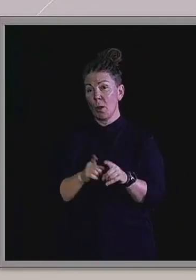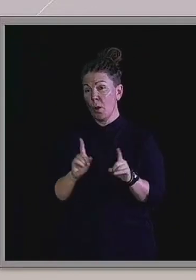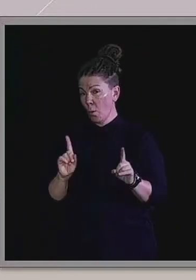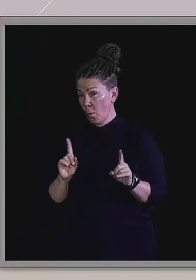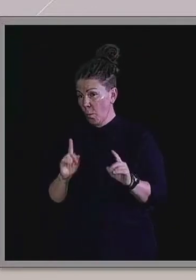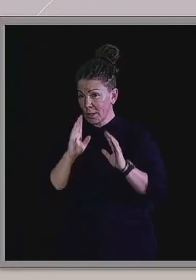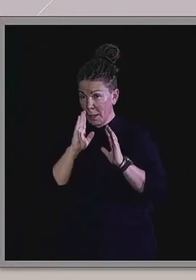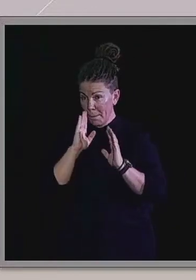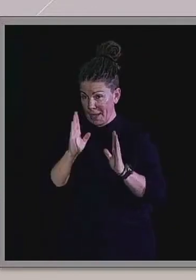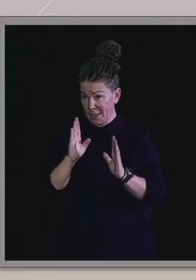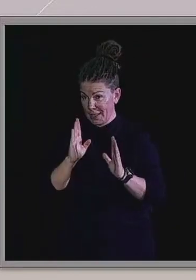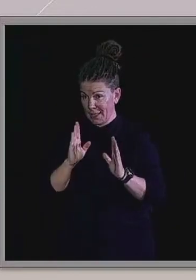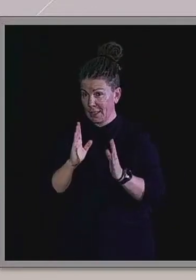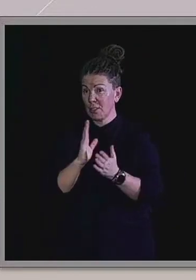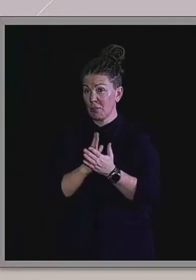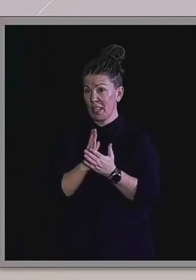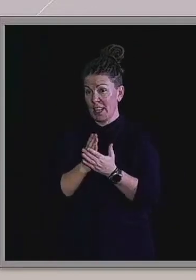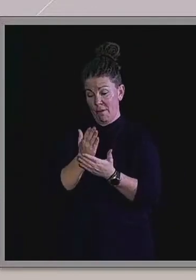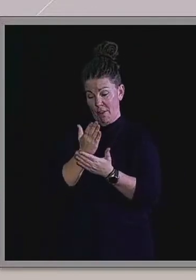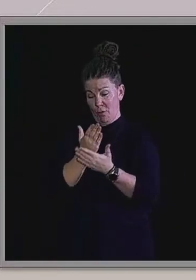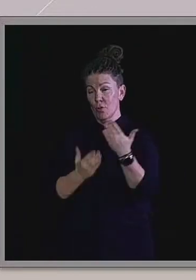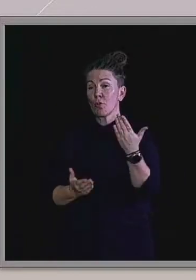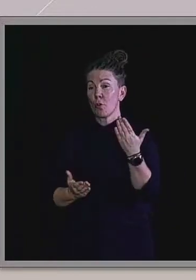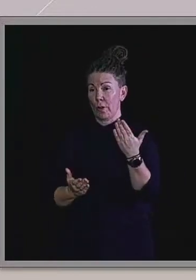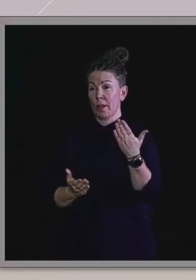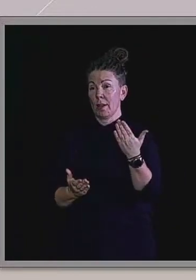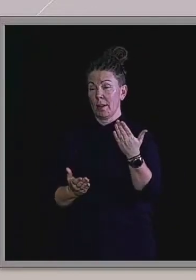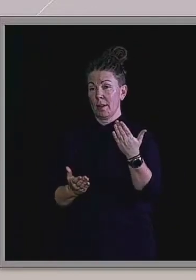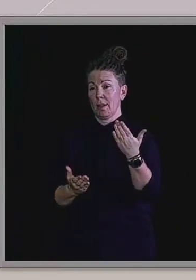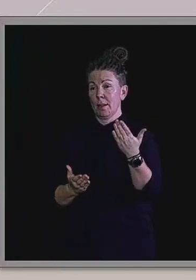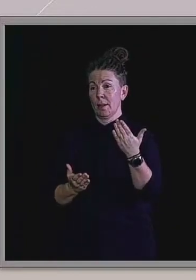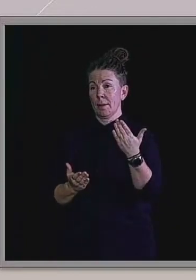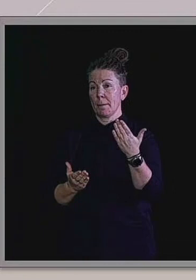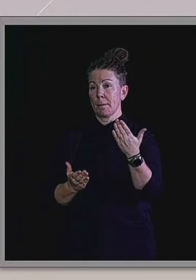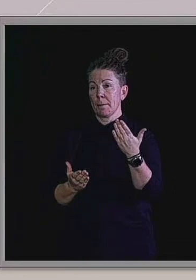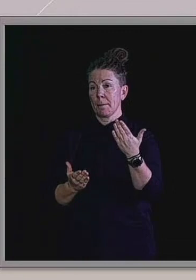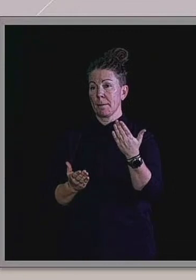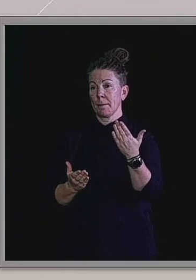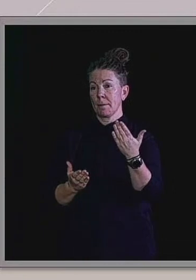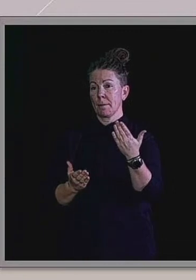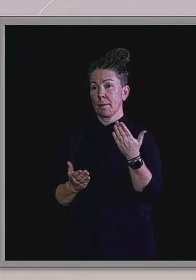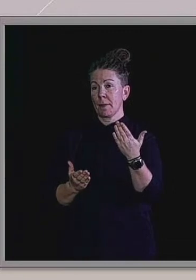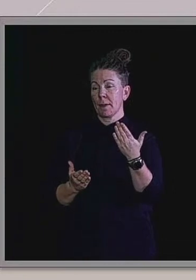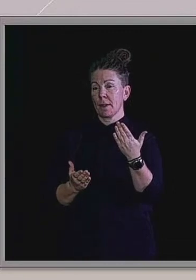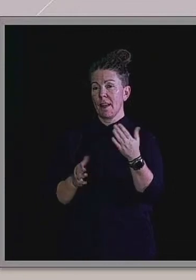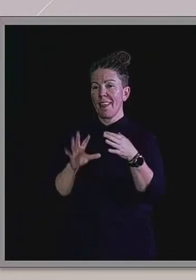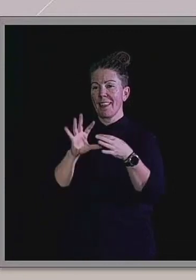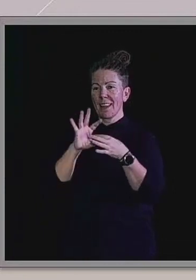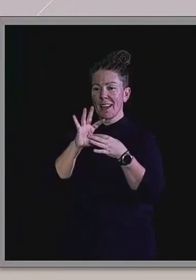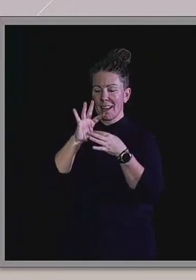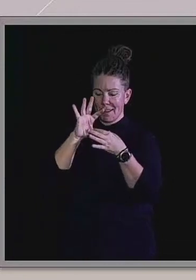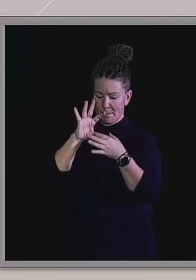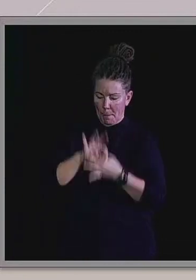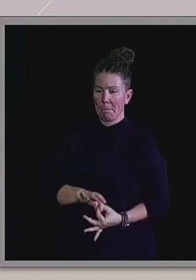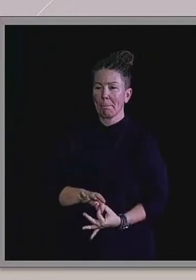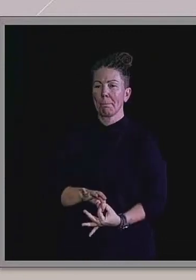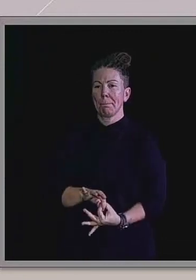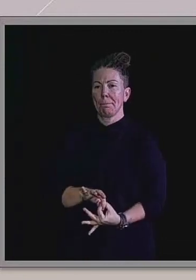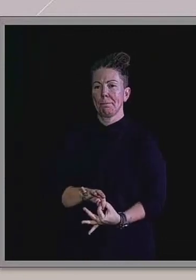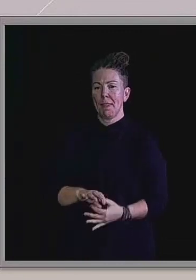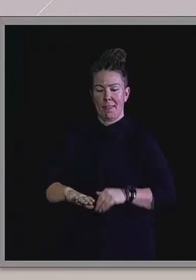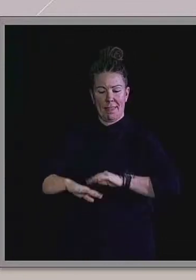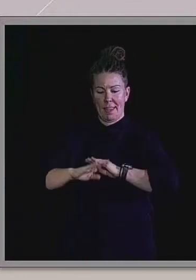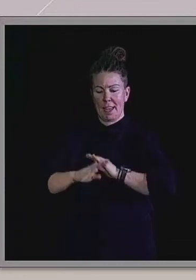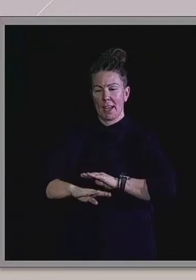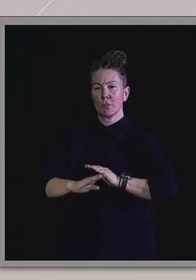thing I think about this story that comes out of it, I think, is the connection to country. And there's